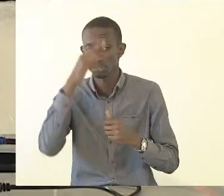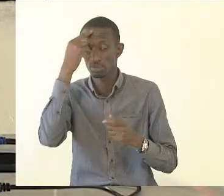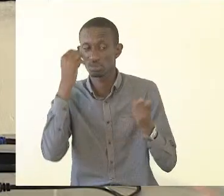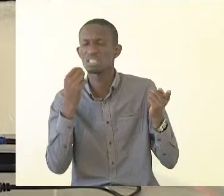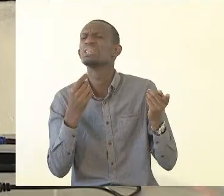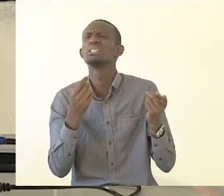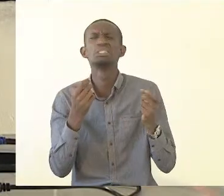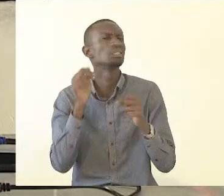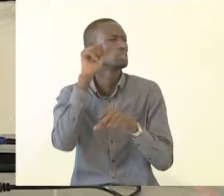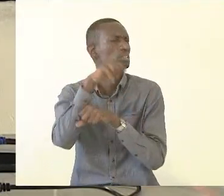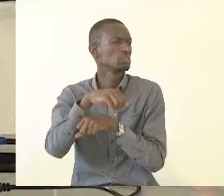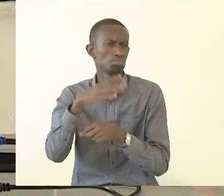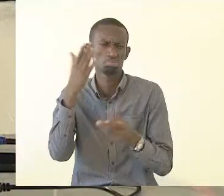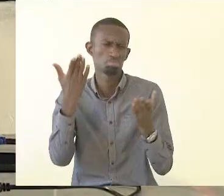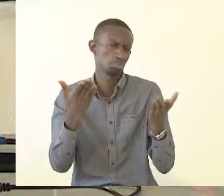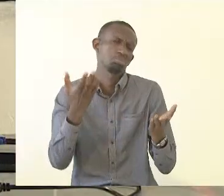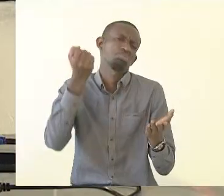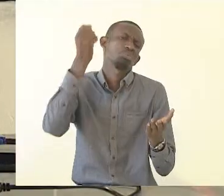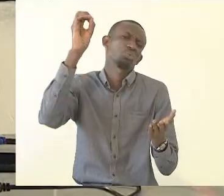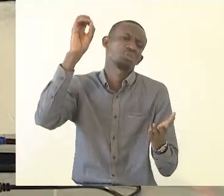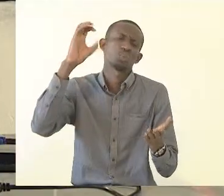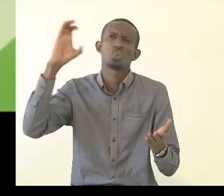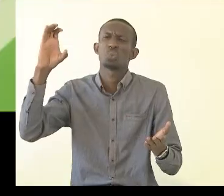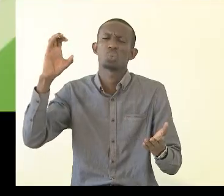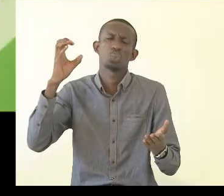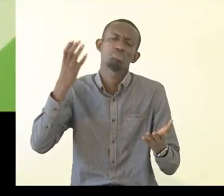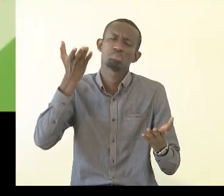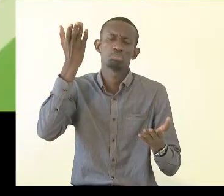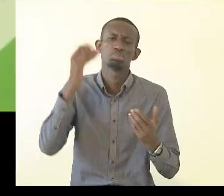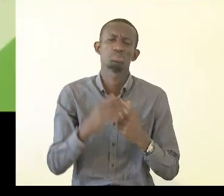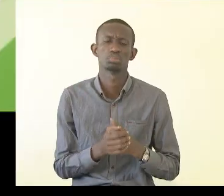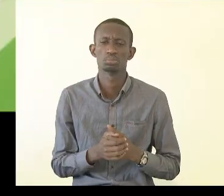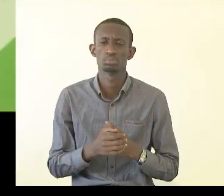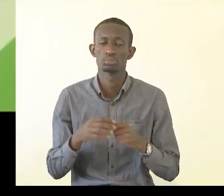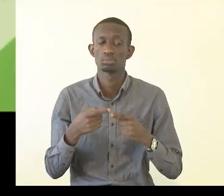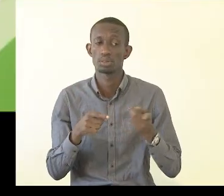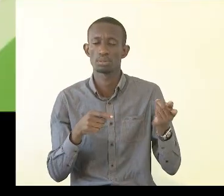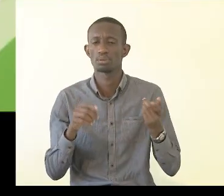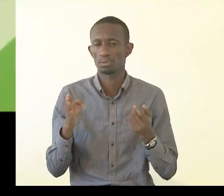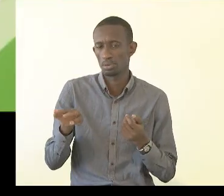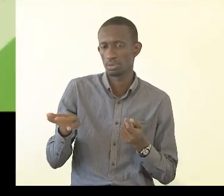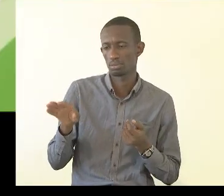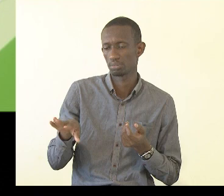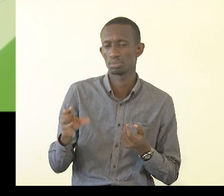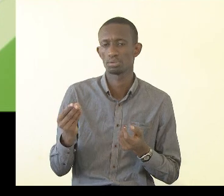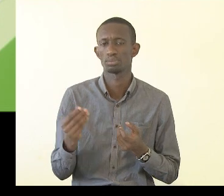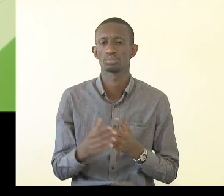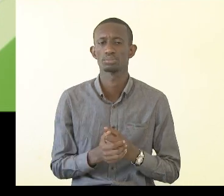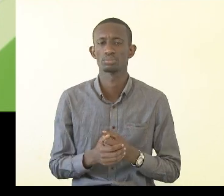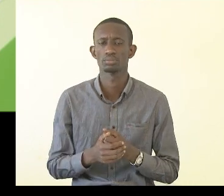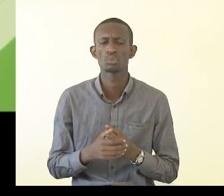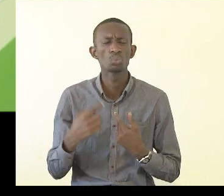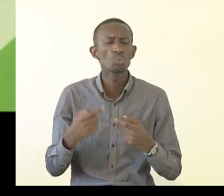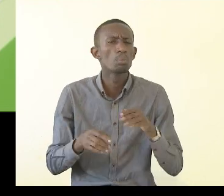so the nitration becomes much easier. What type of reaction is step 4? So this is step number